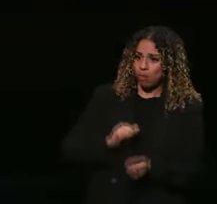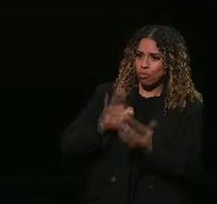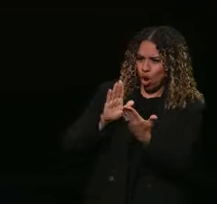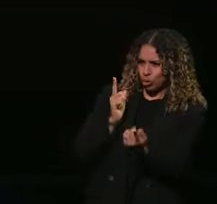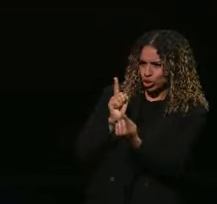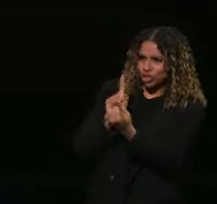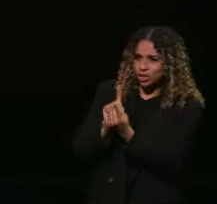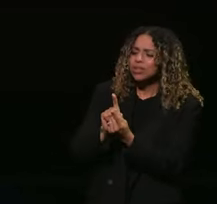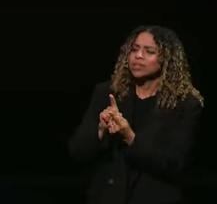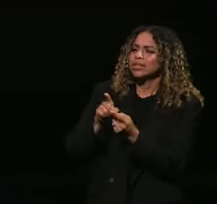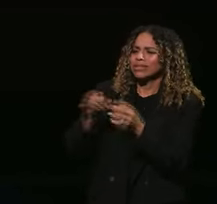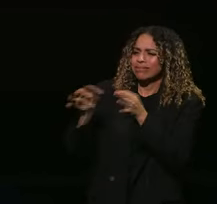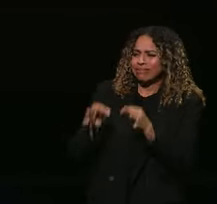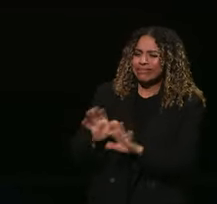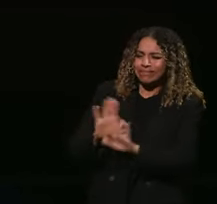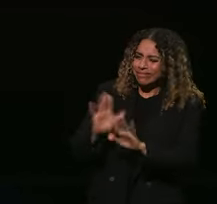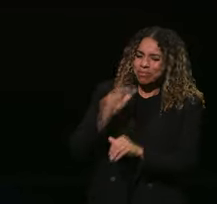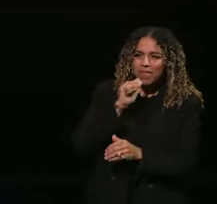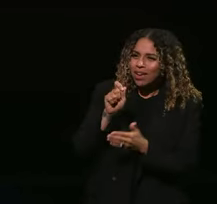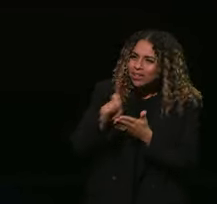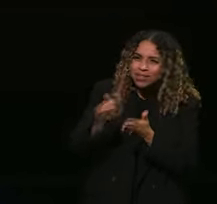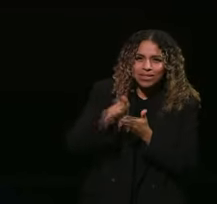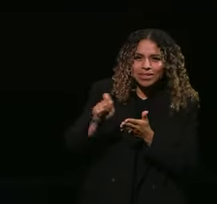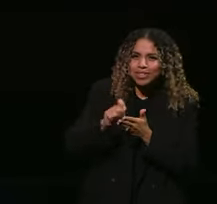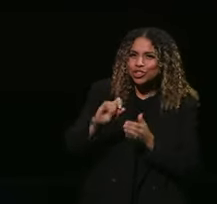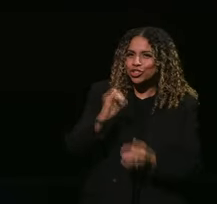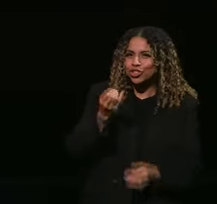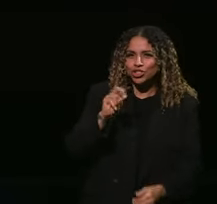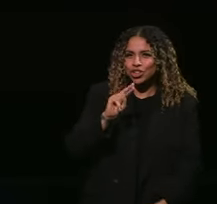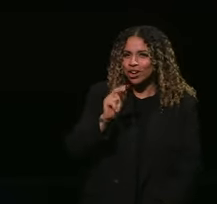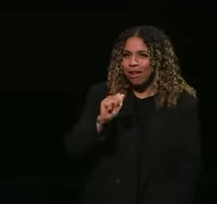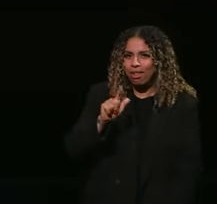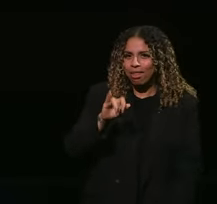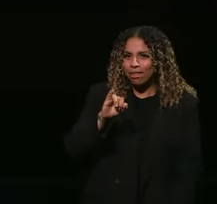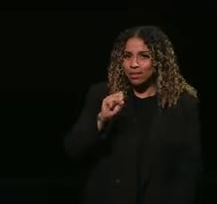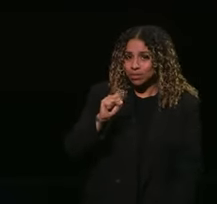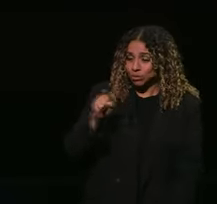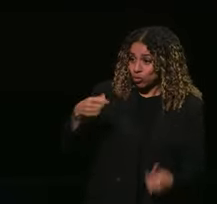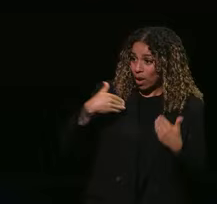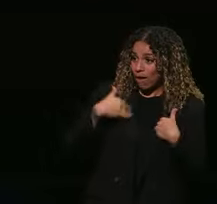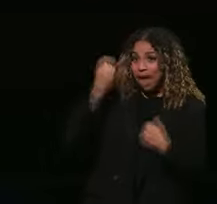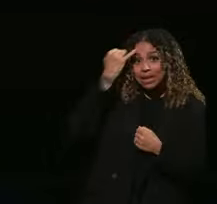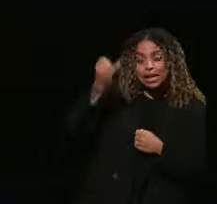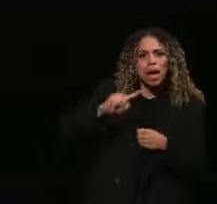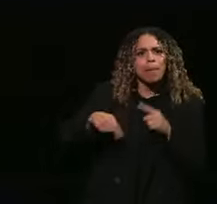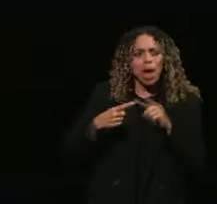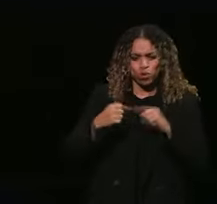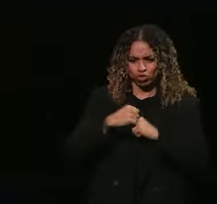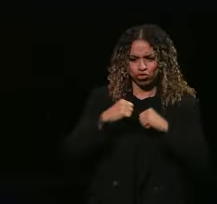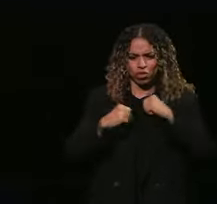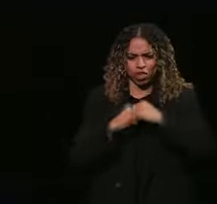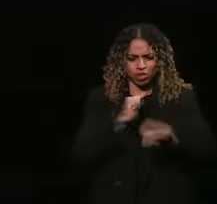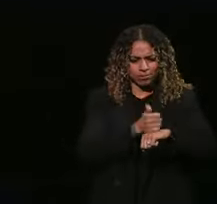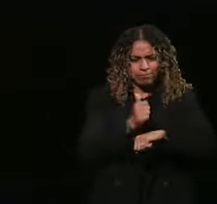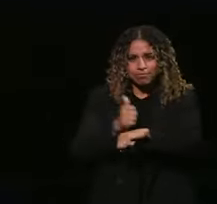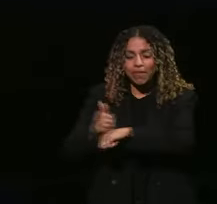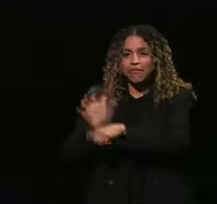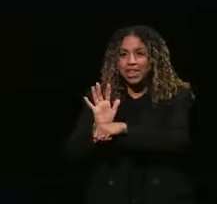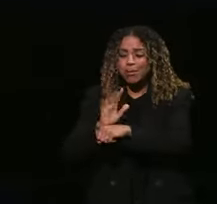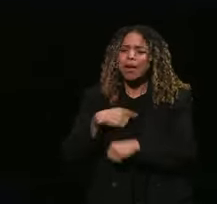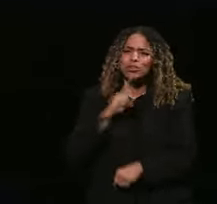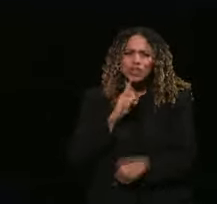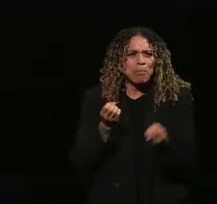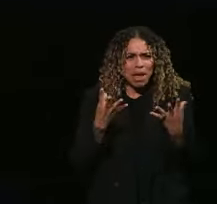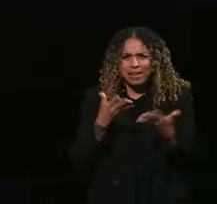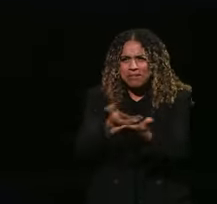shared that you weren't a journalist, but did you have the idea for the structure of the film? Because I'm sure many of us have seen it here, but